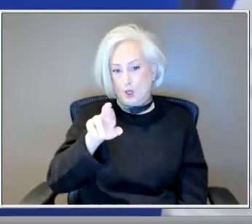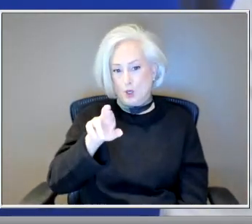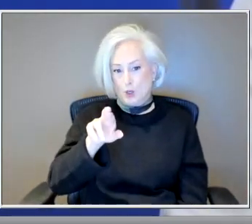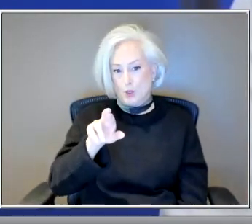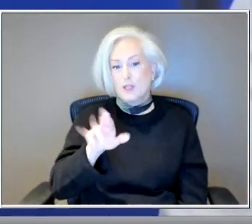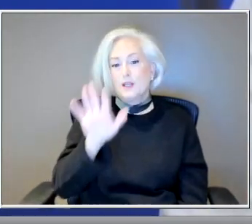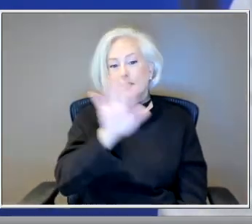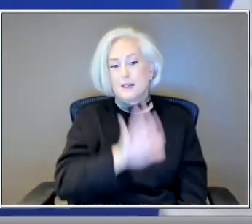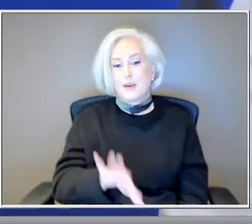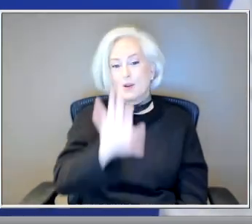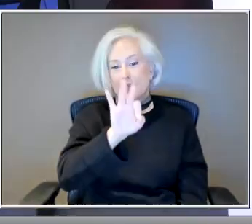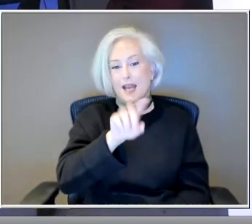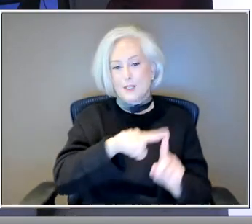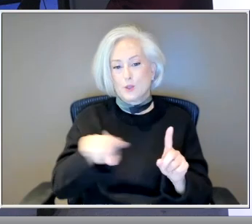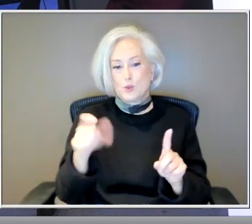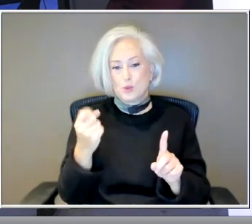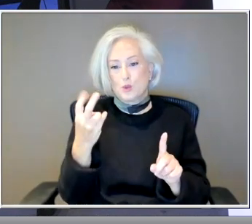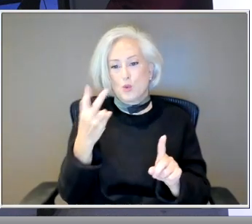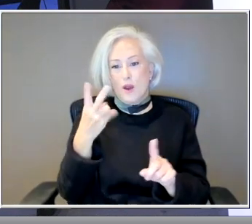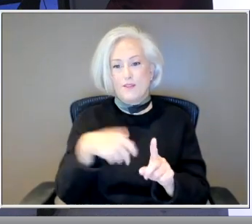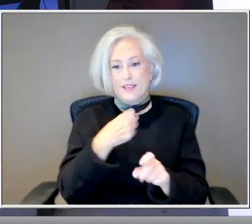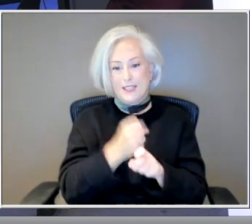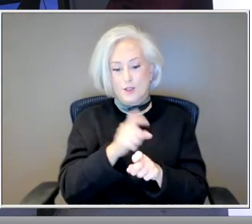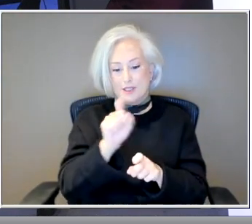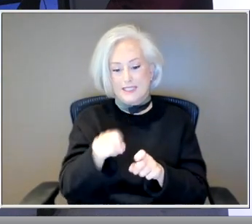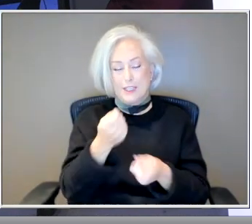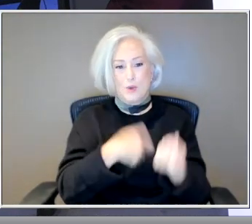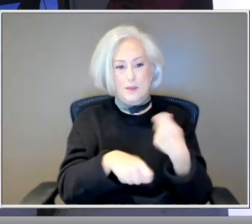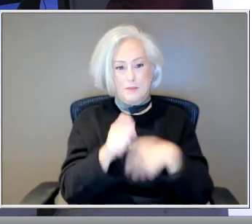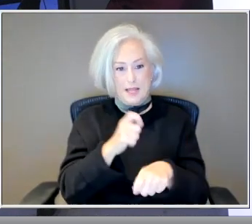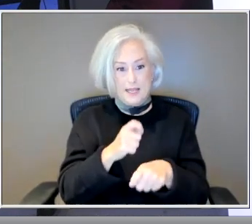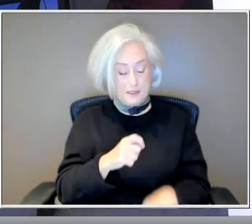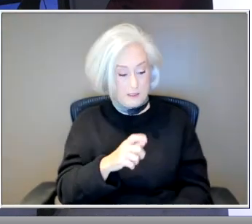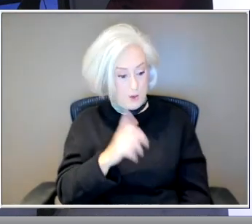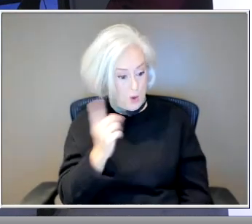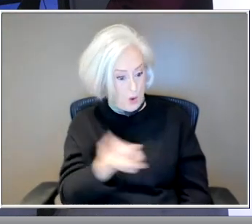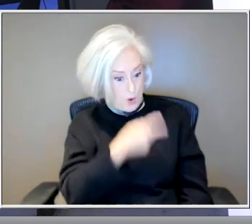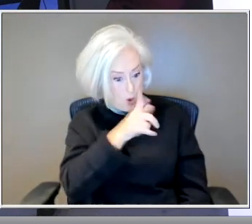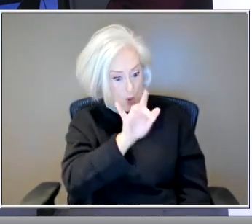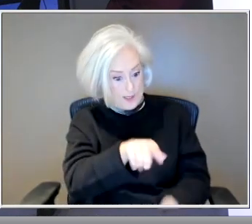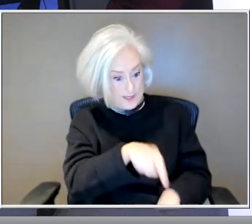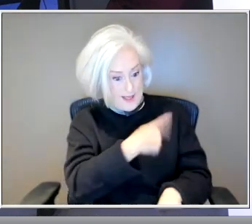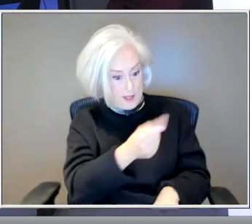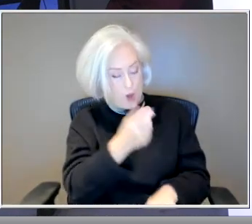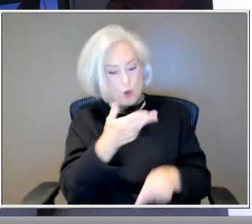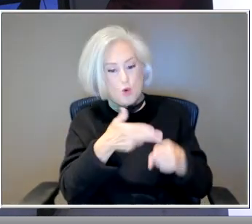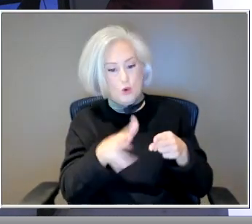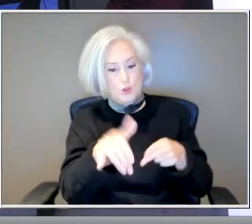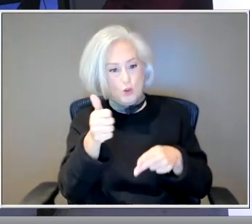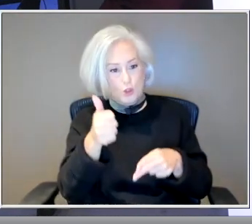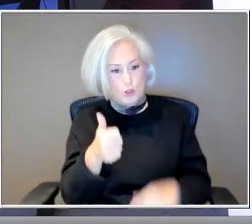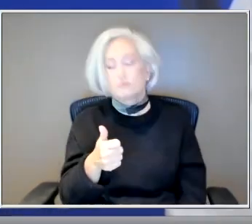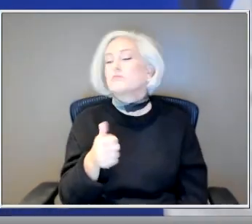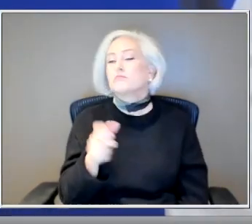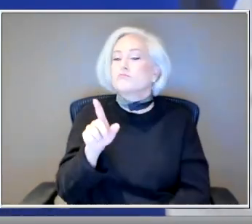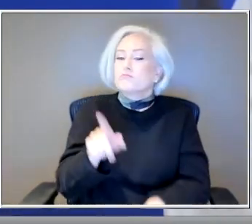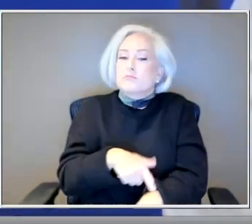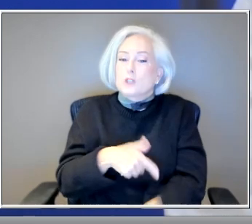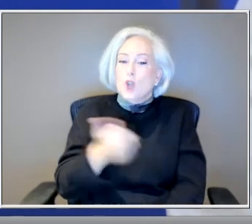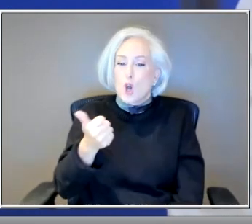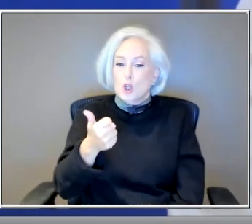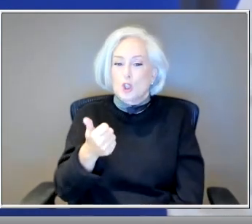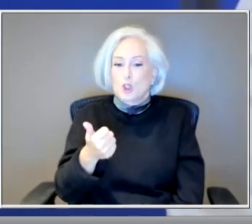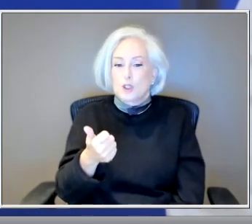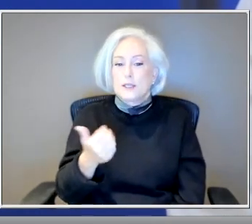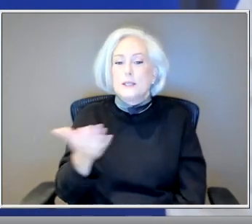years. Oh, wow. Has it always been that long, or was it shorter before? It seems like they're getting longer and longer. They are getting longer. So it used to be that you'd get 6 to 8